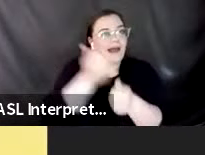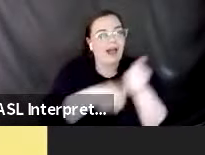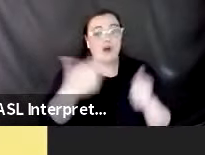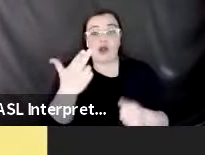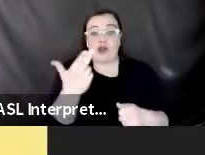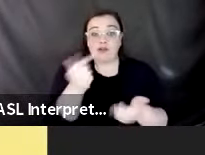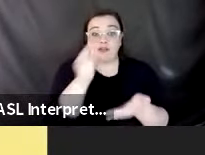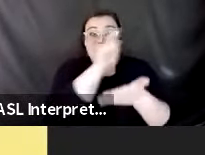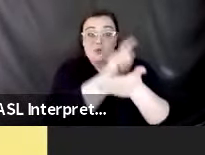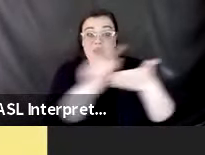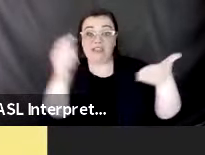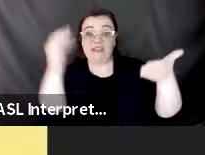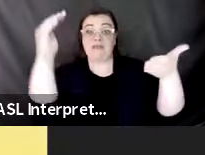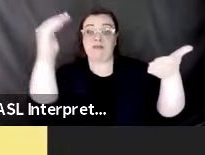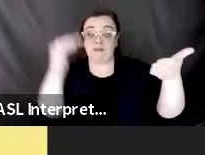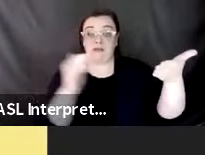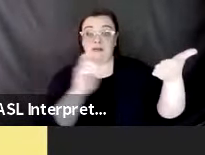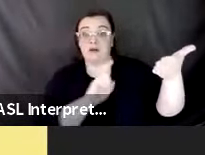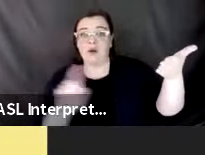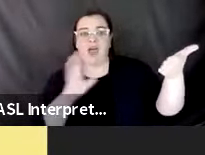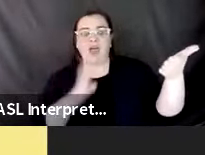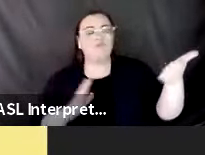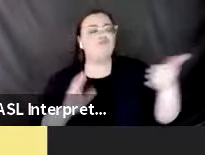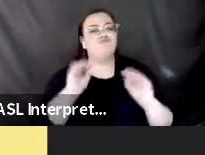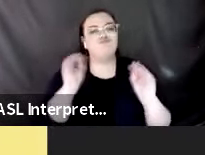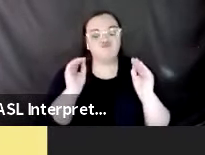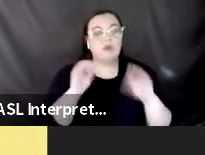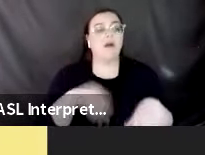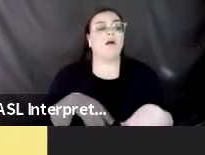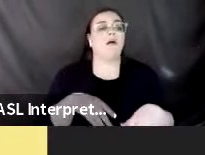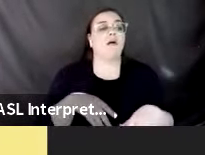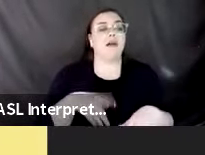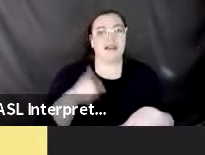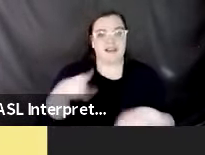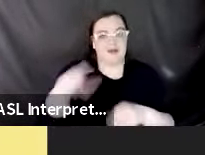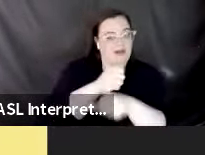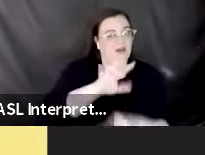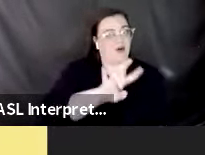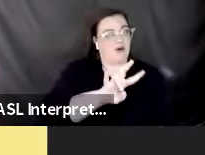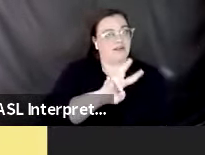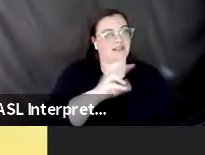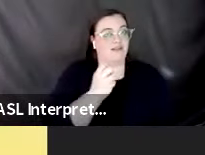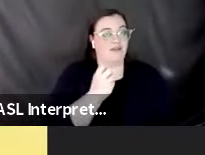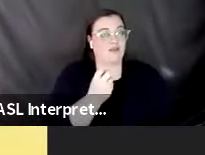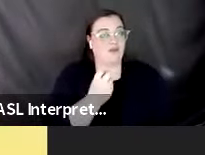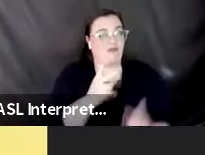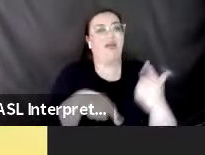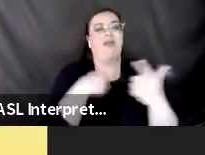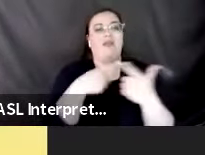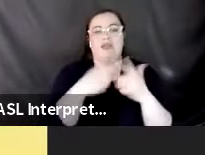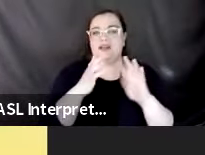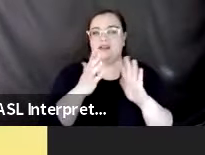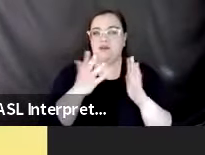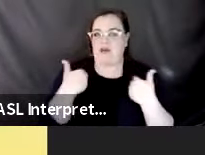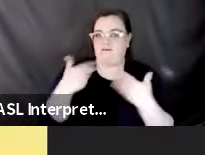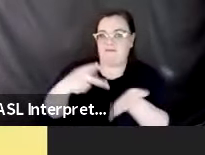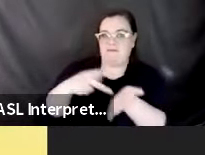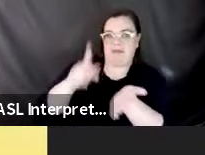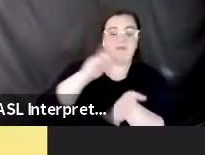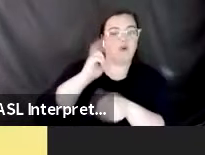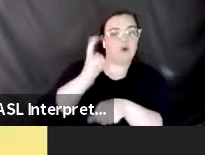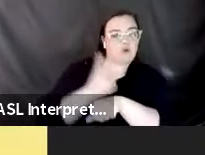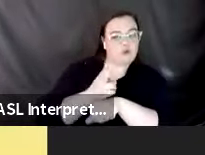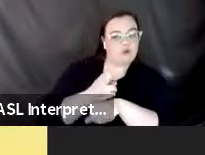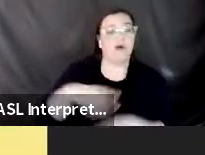no crediting of session. You get your 712, and then you have a payment for use. And exclusivity is